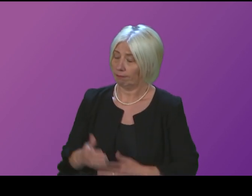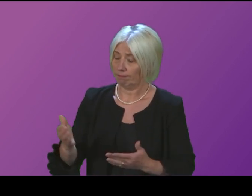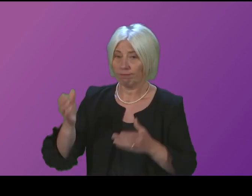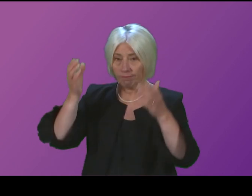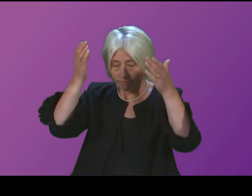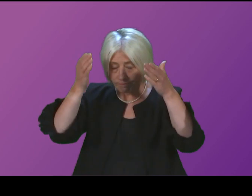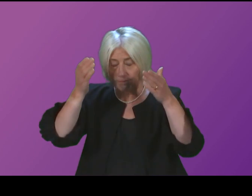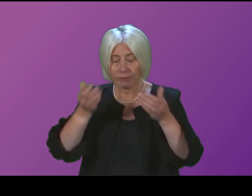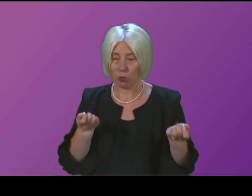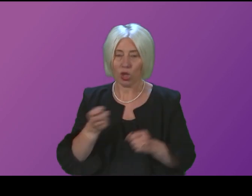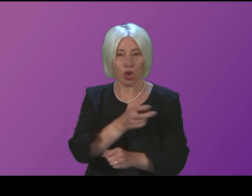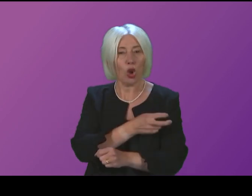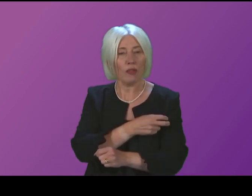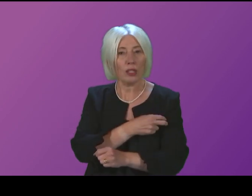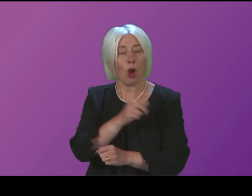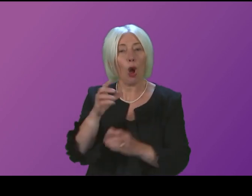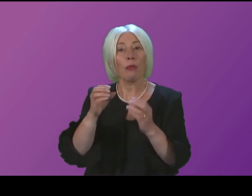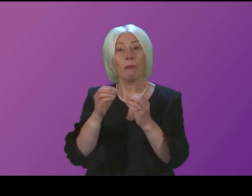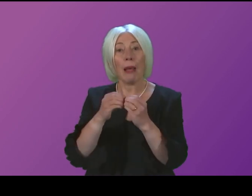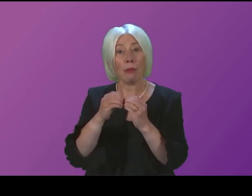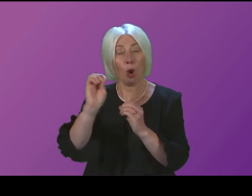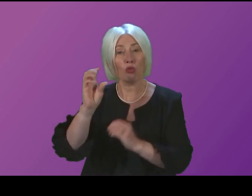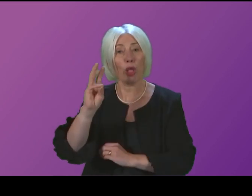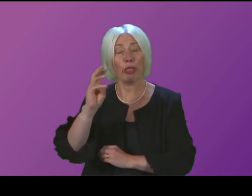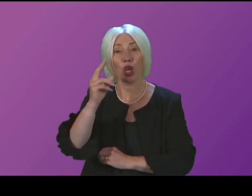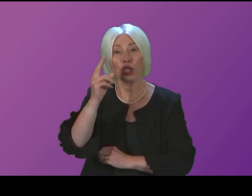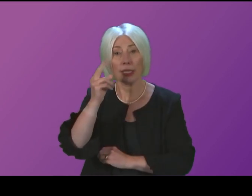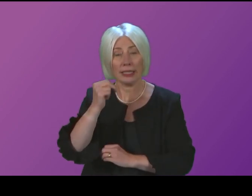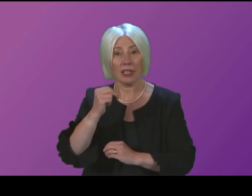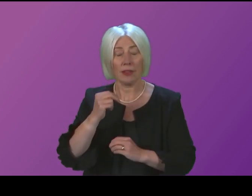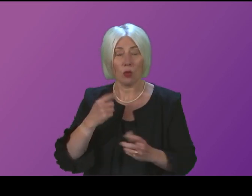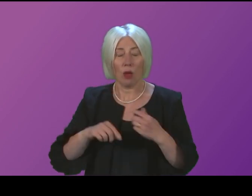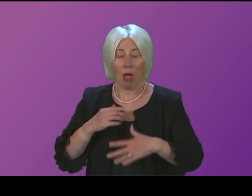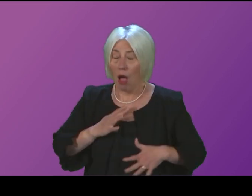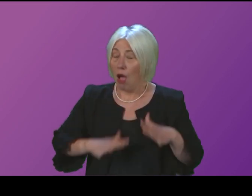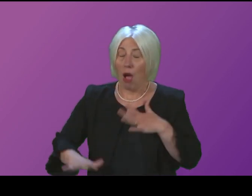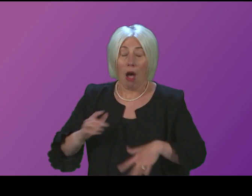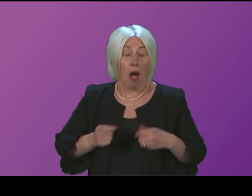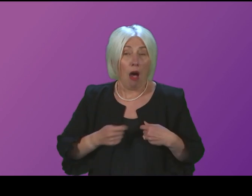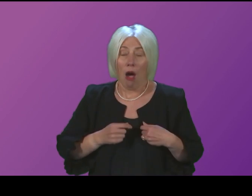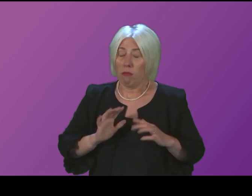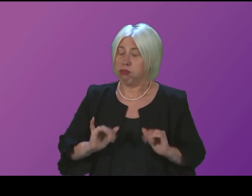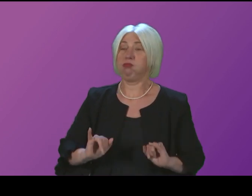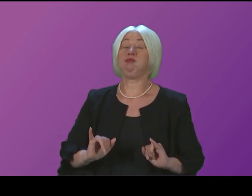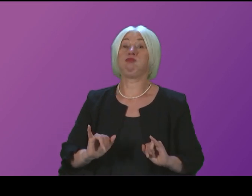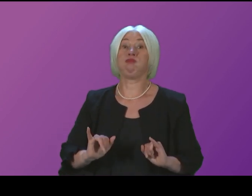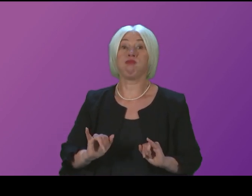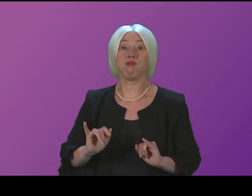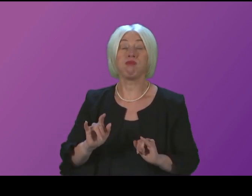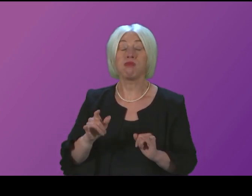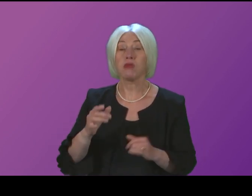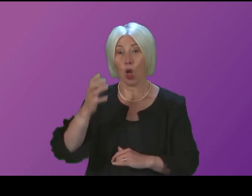officer, the news from Balmoral on Thursday evening rocked us to the core. Her late Majesty Queen Elizabeth